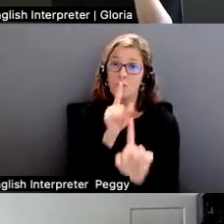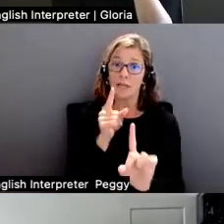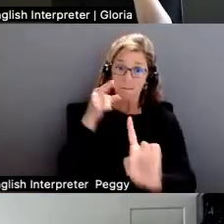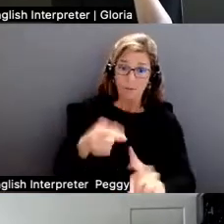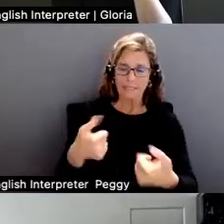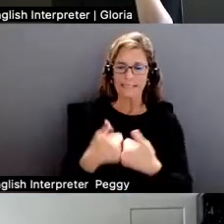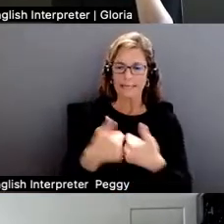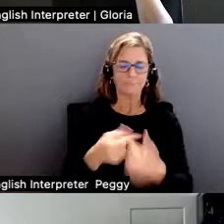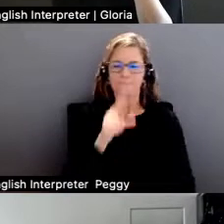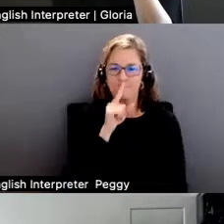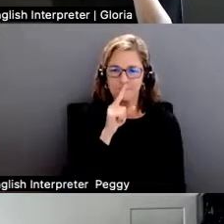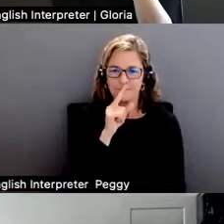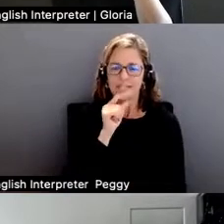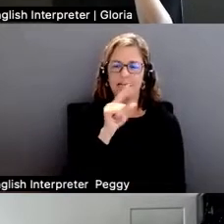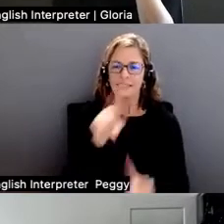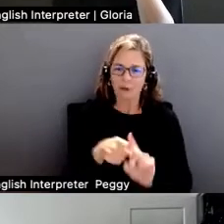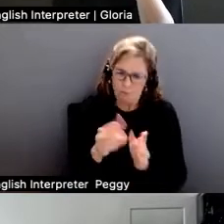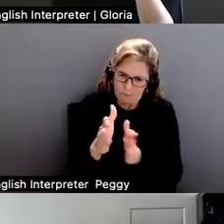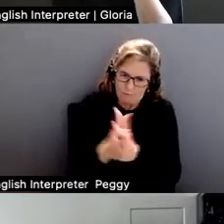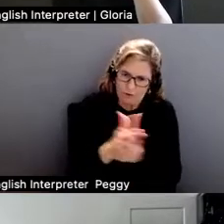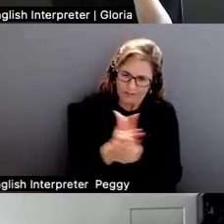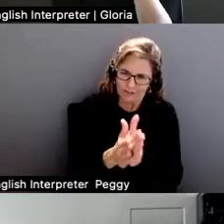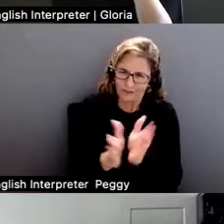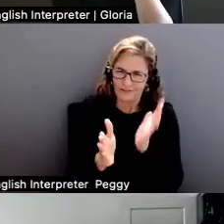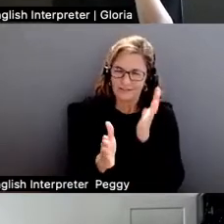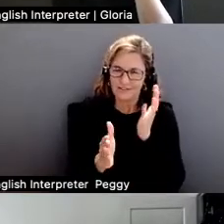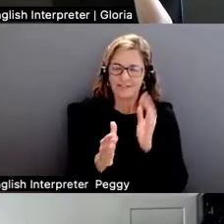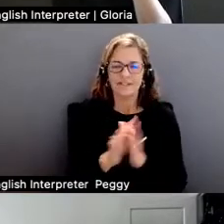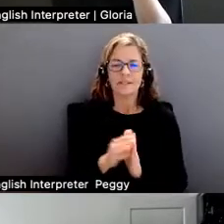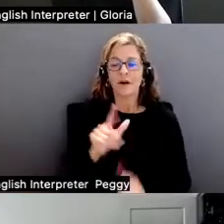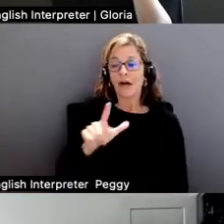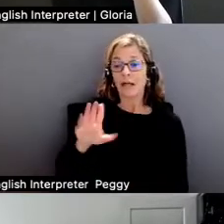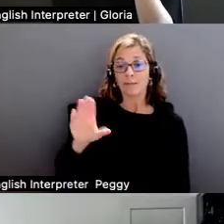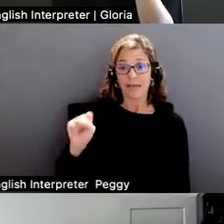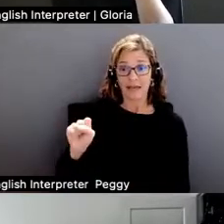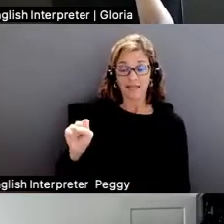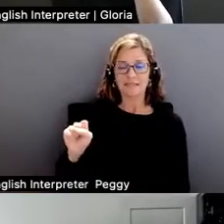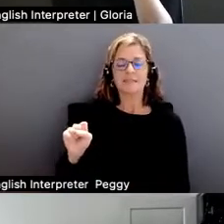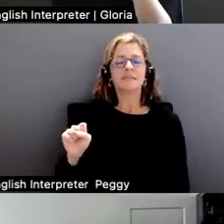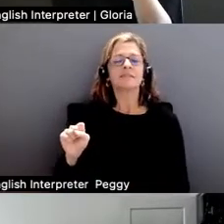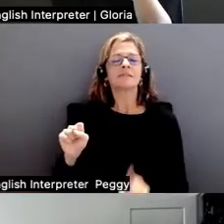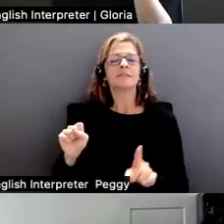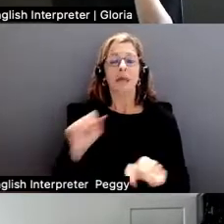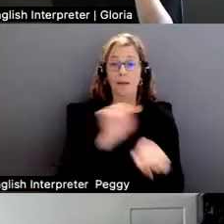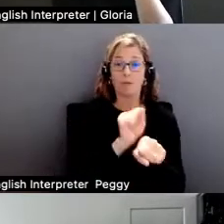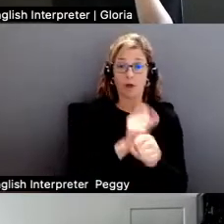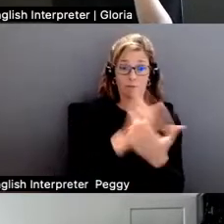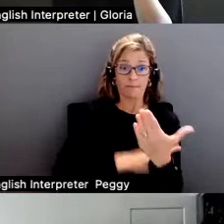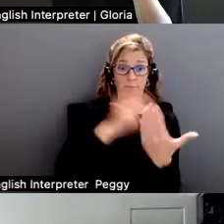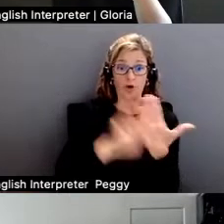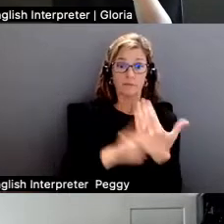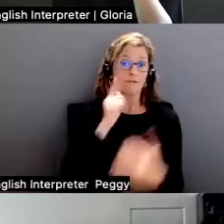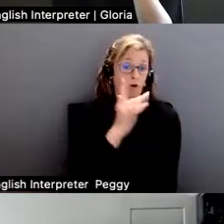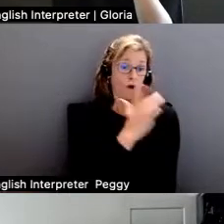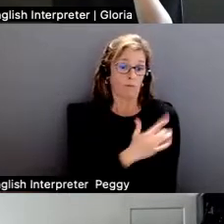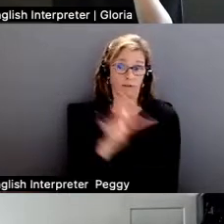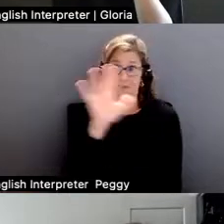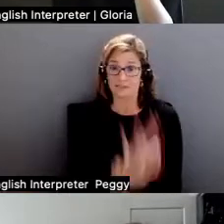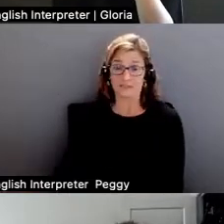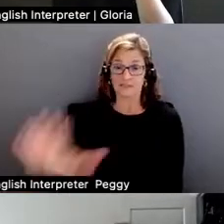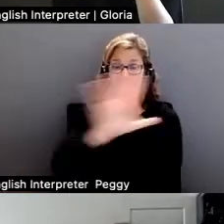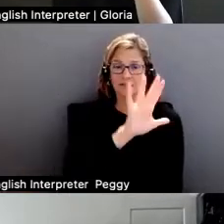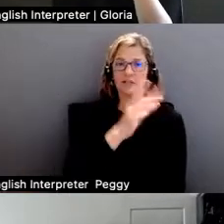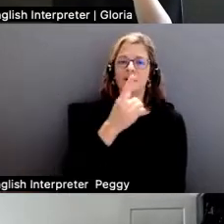lucky enough to have diverse LBS and employment programs from across the province test out our Game Changer and other